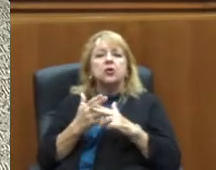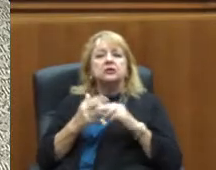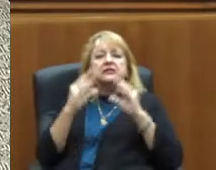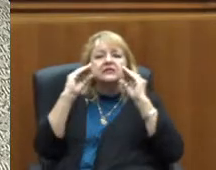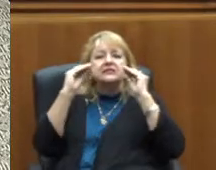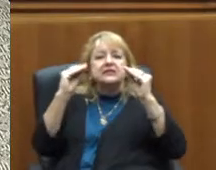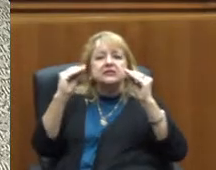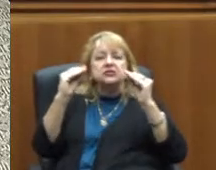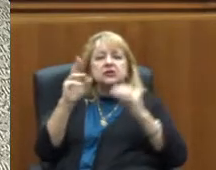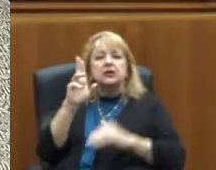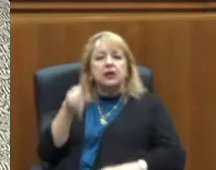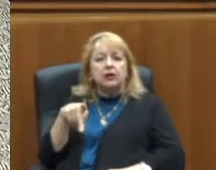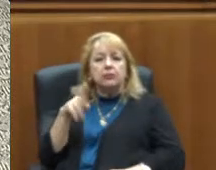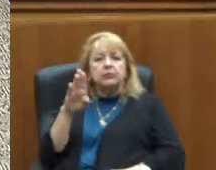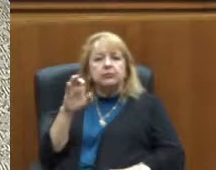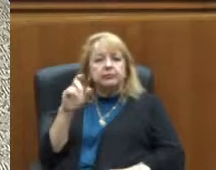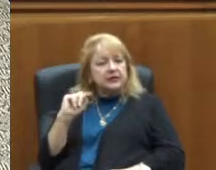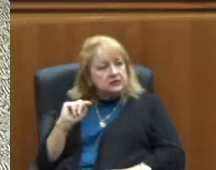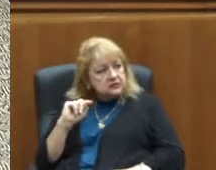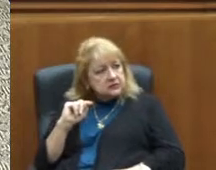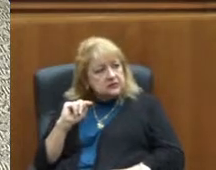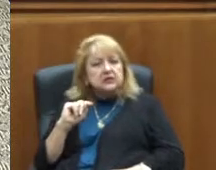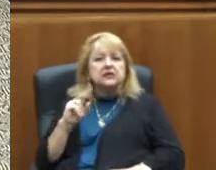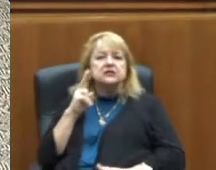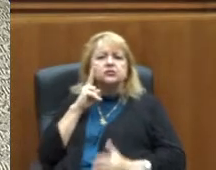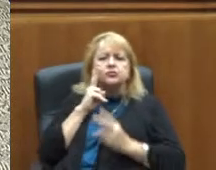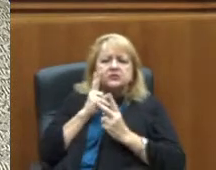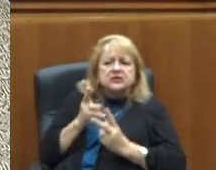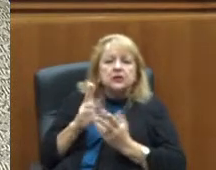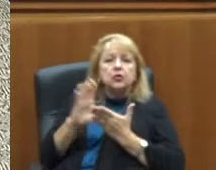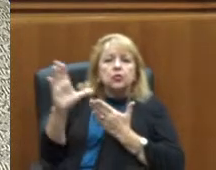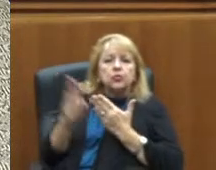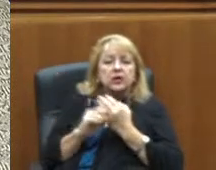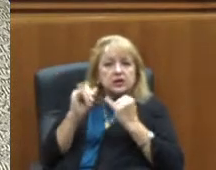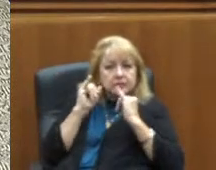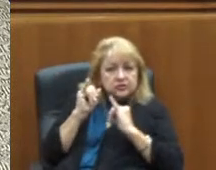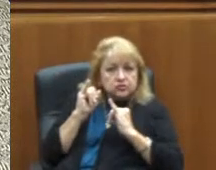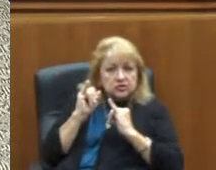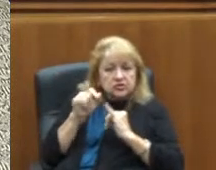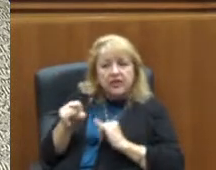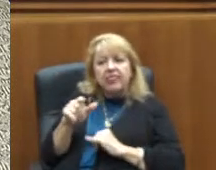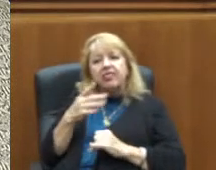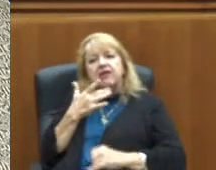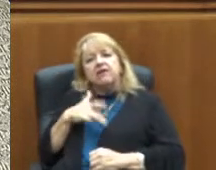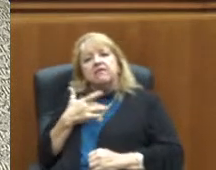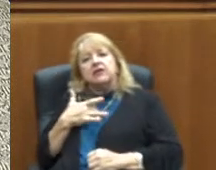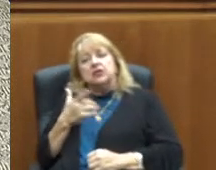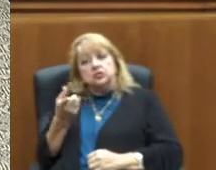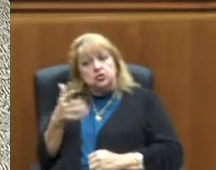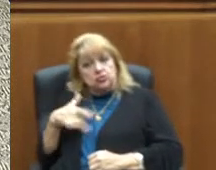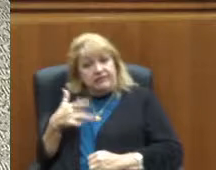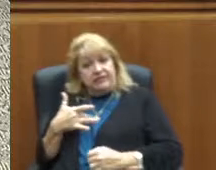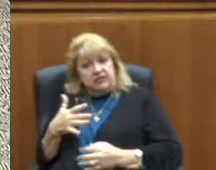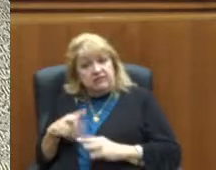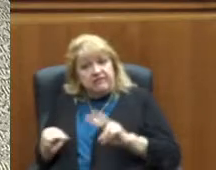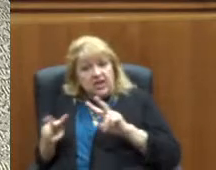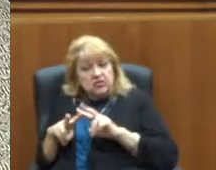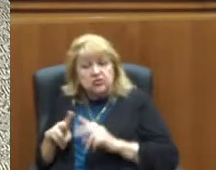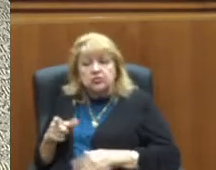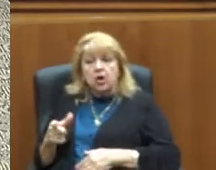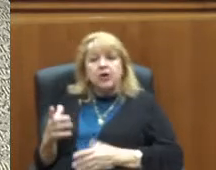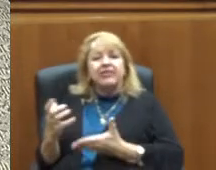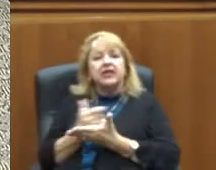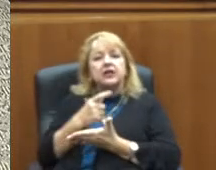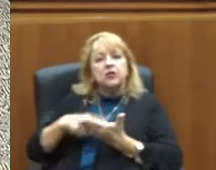and we do this twice a year to see about curriculum instruction. Do they feel valued? Are they getting what they need to teach our boys